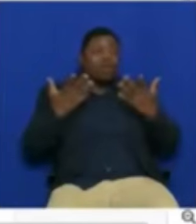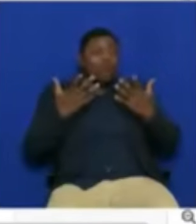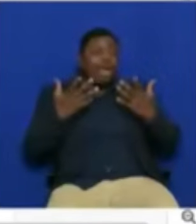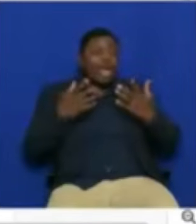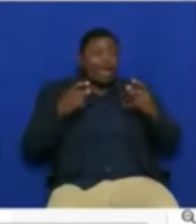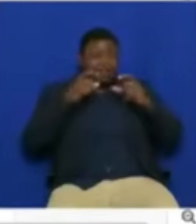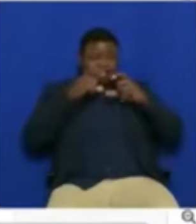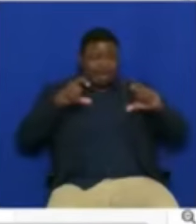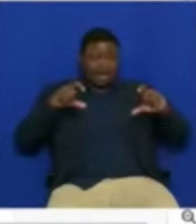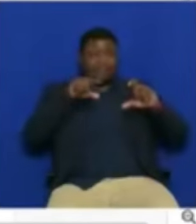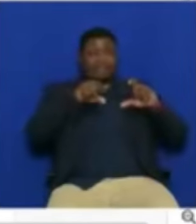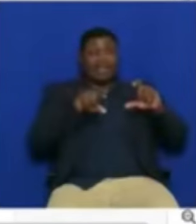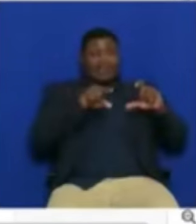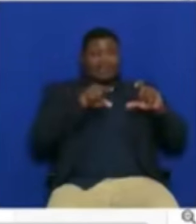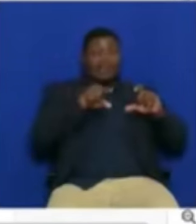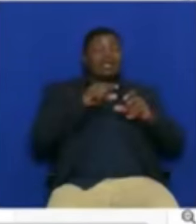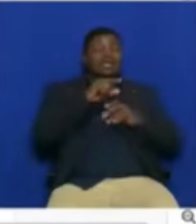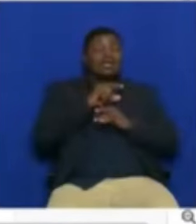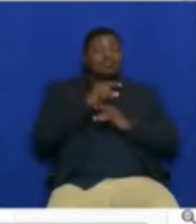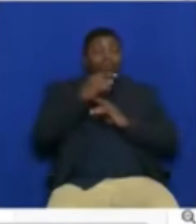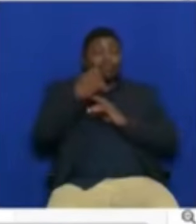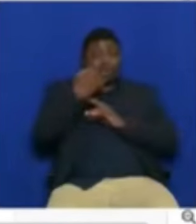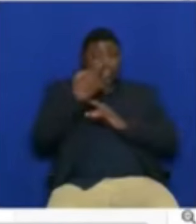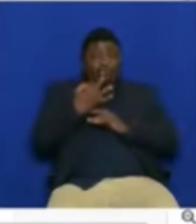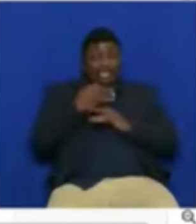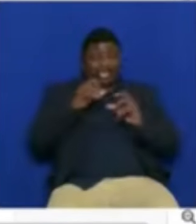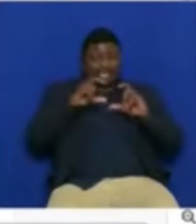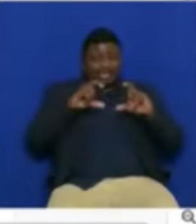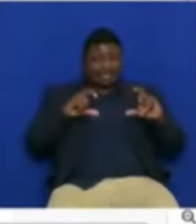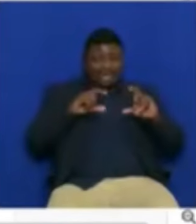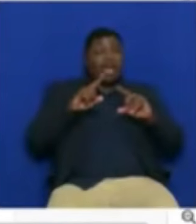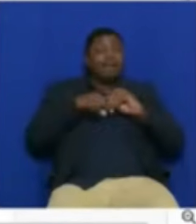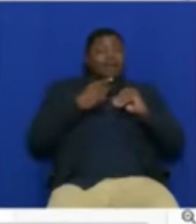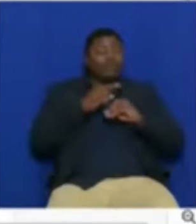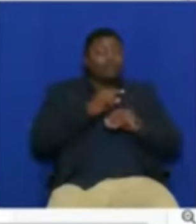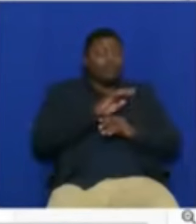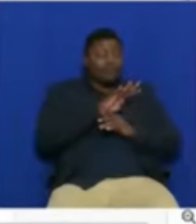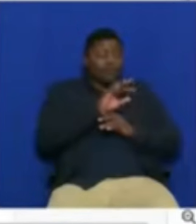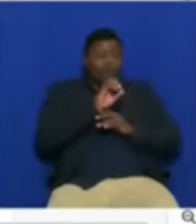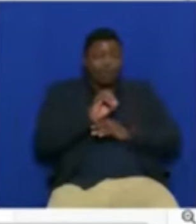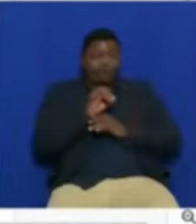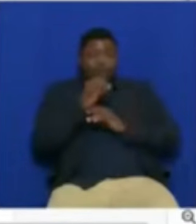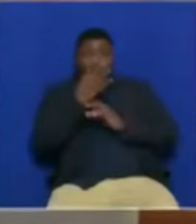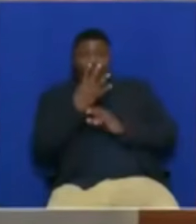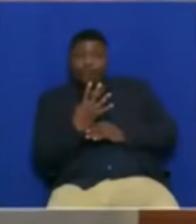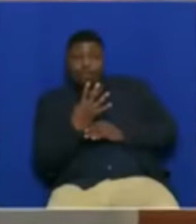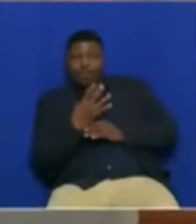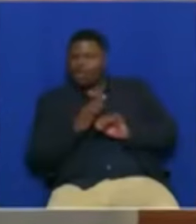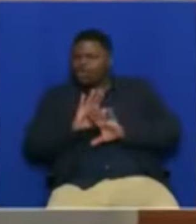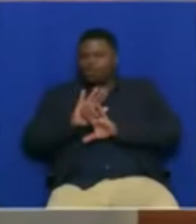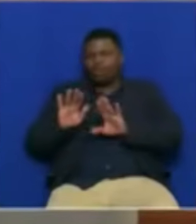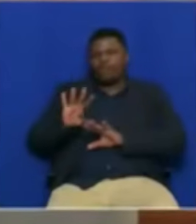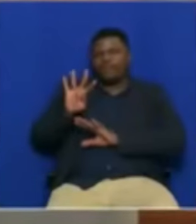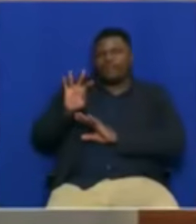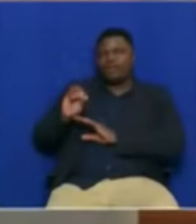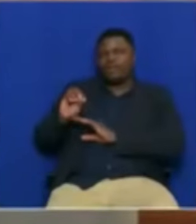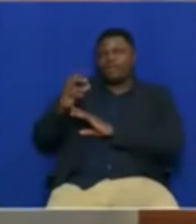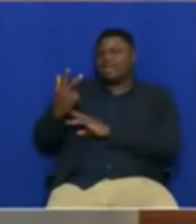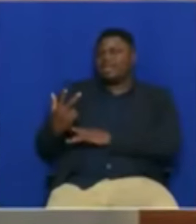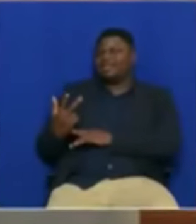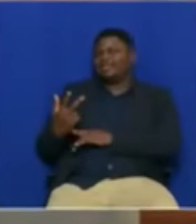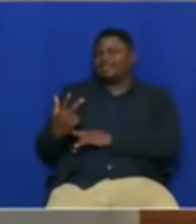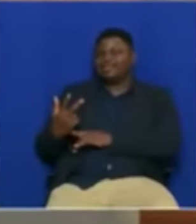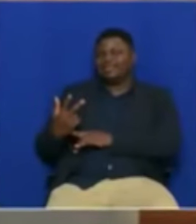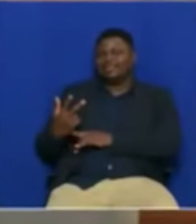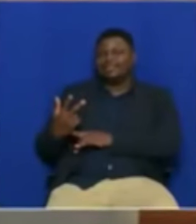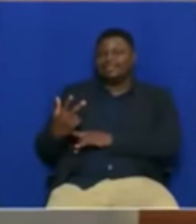about CAS 38, it's about CAS 404. That's what he's commenting about. Right? So that you went